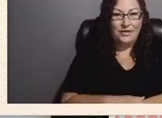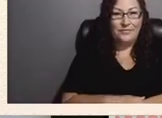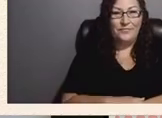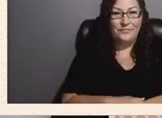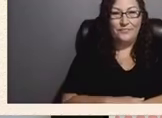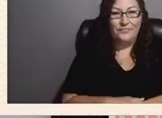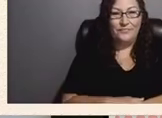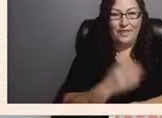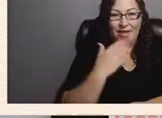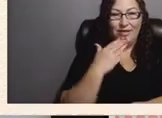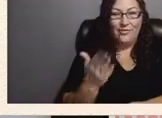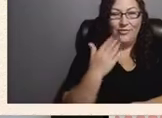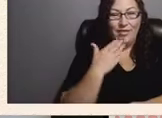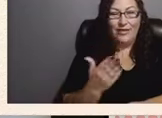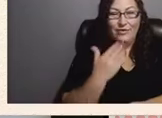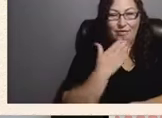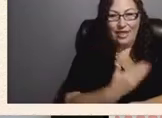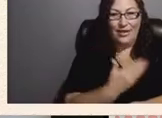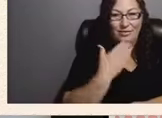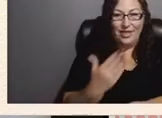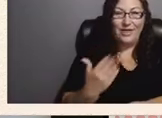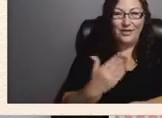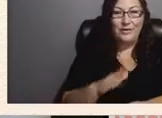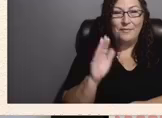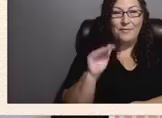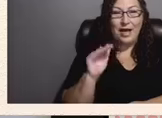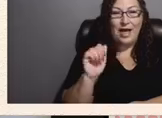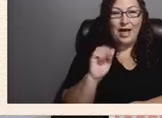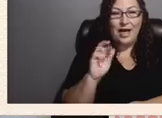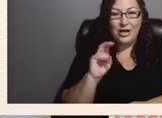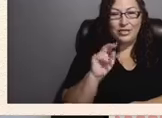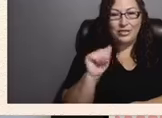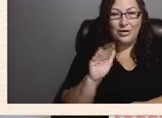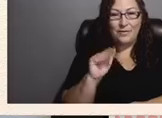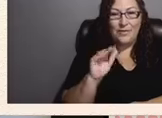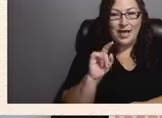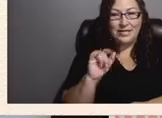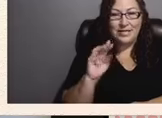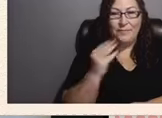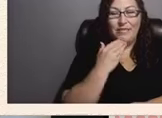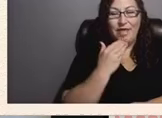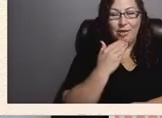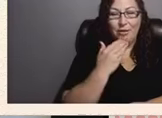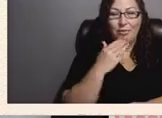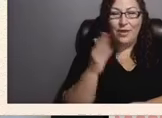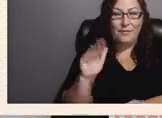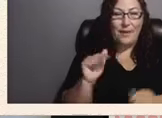Thank you. Take care, Arizona. Bye, Tim. Thank you. Thank you all. Bye-bye.